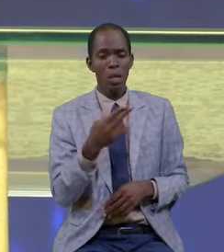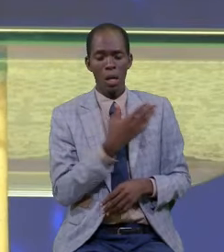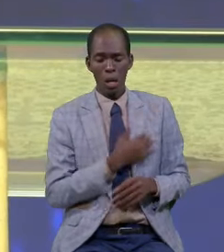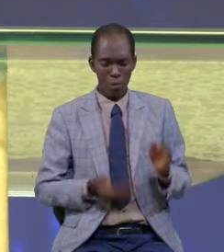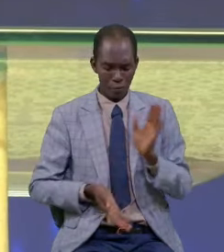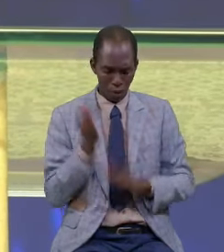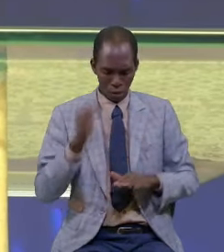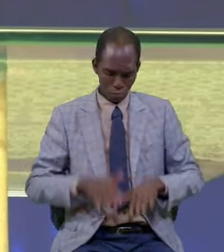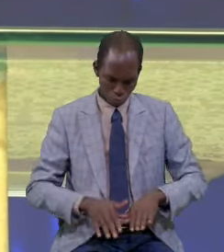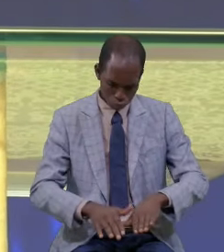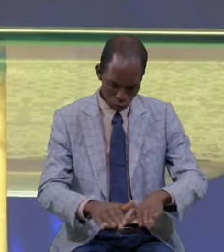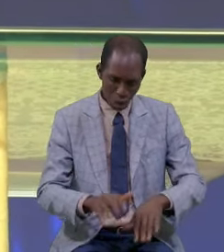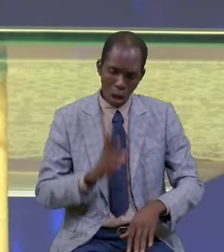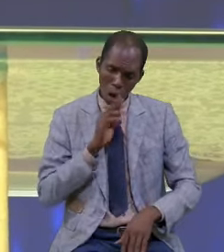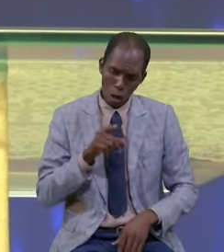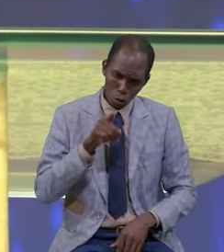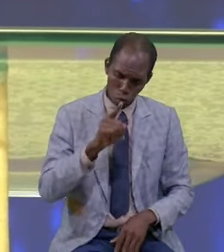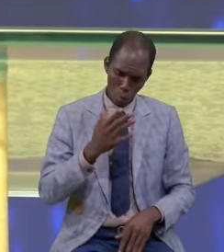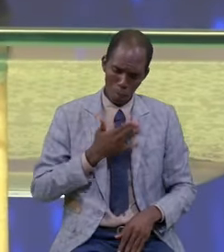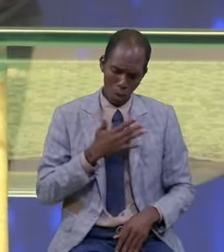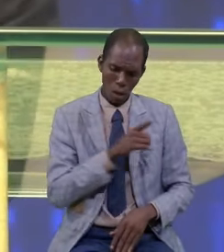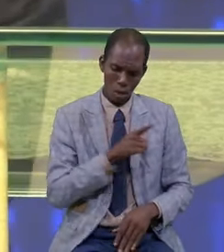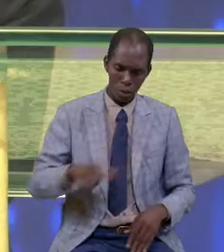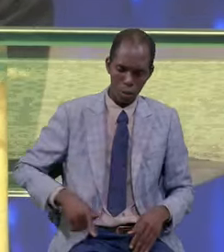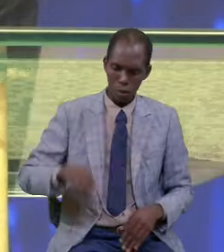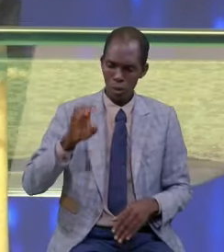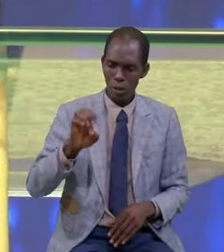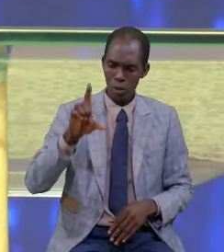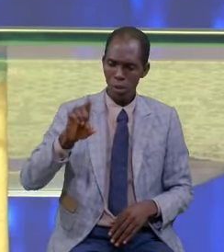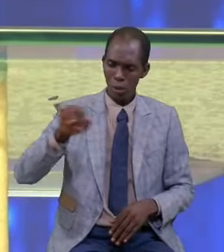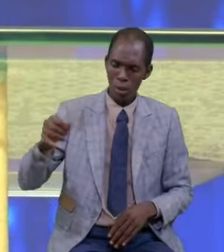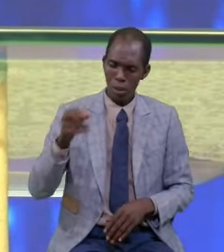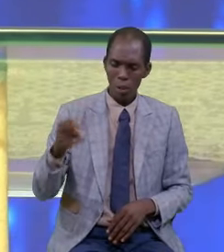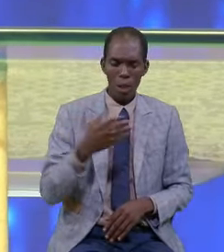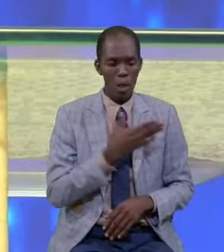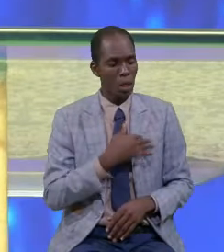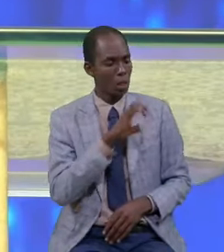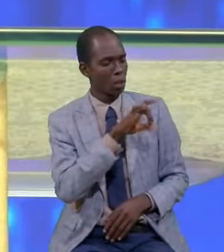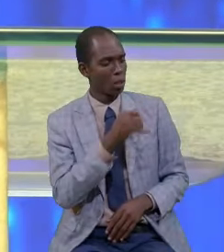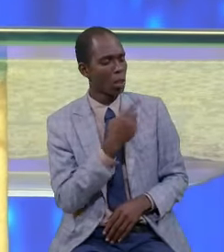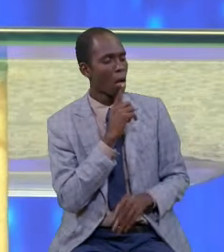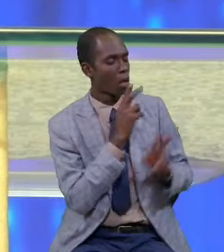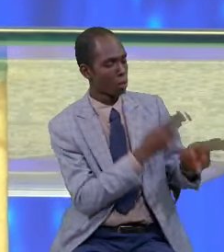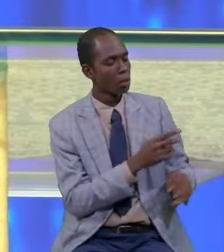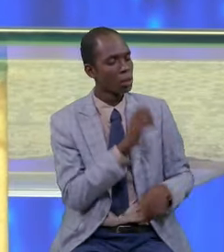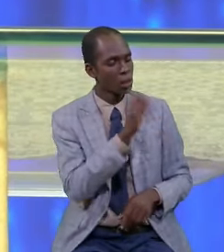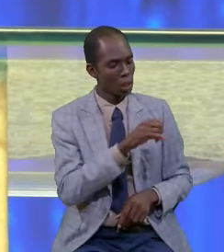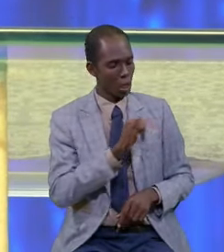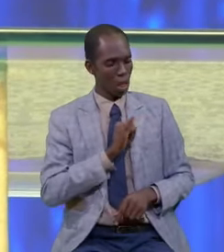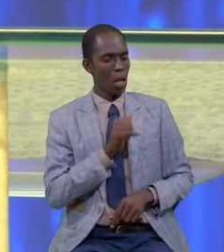thou that, my Lord Elijah? And he answered him, I am. Go, tell thy